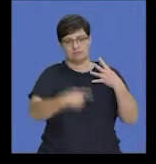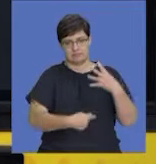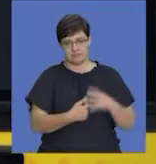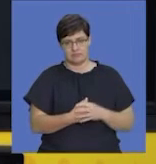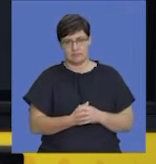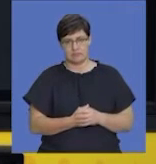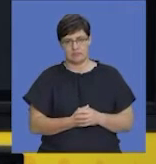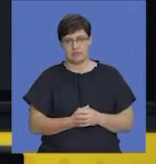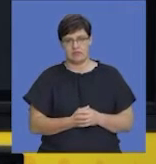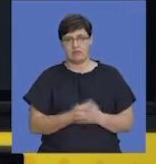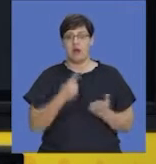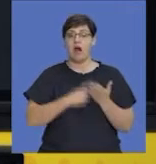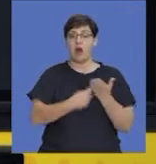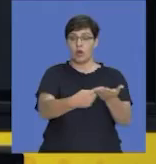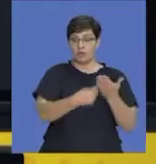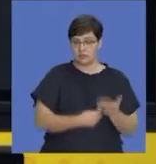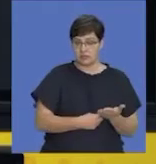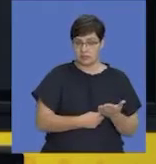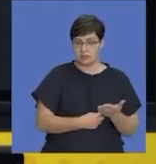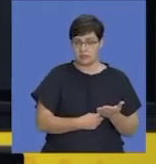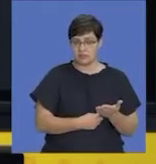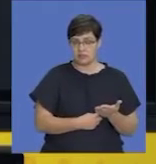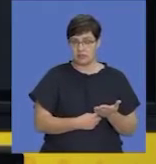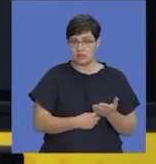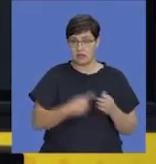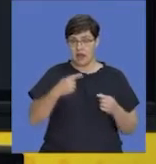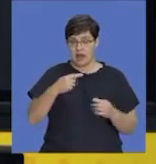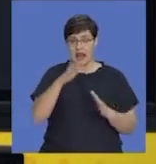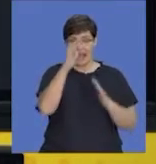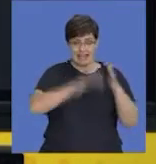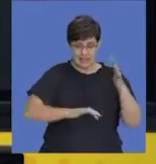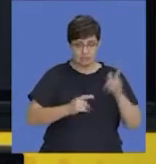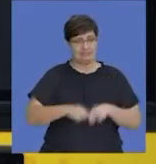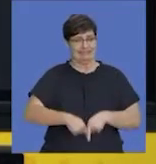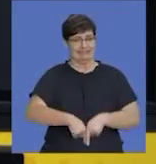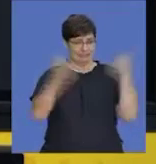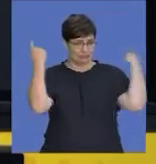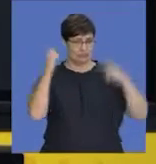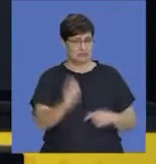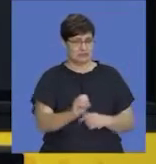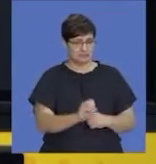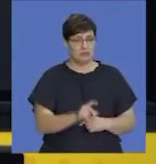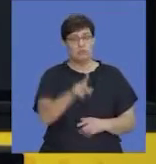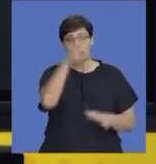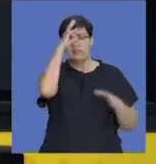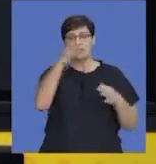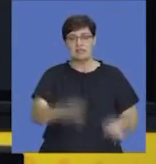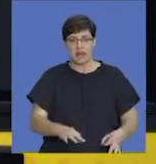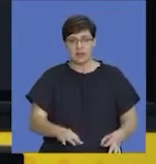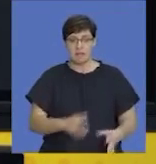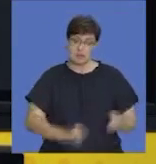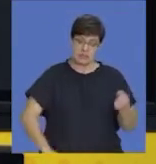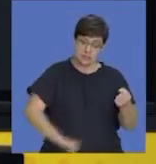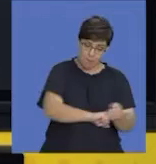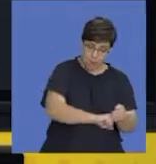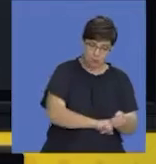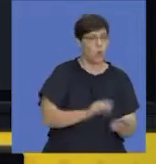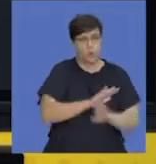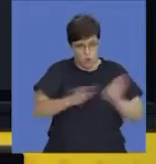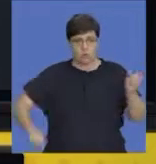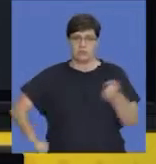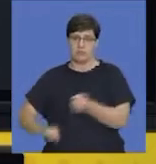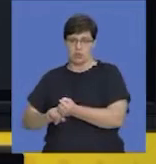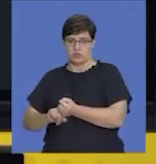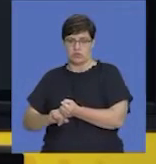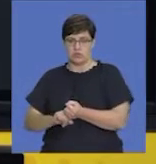an argumentative essay, it's a little bit different, where you decide you're either for or against the topic. You're not in